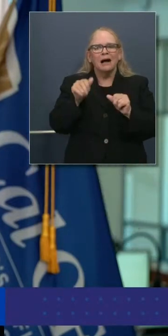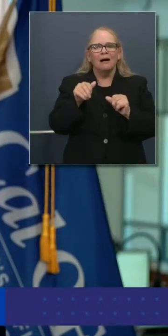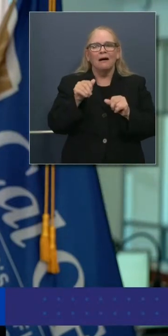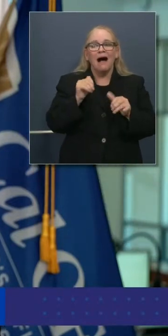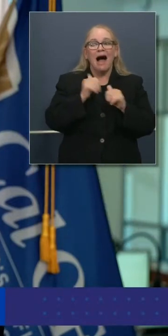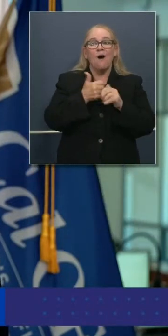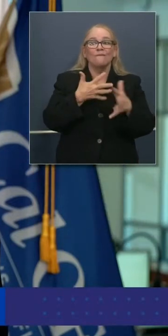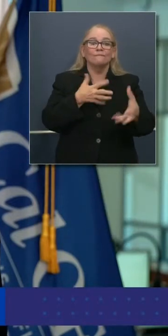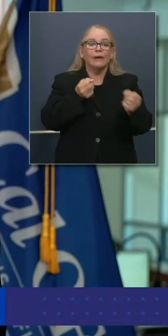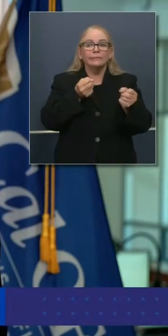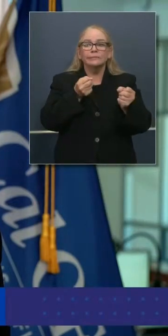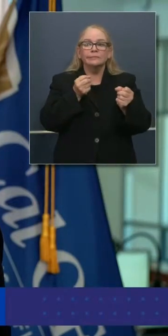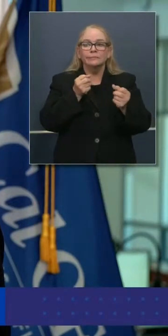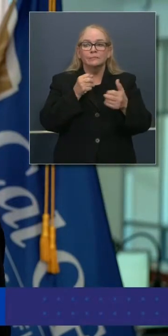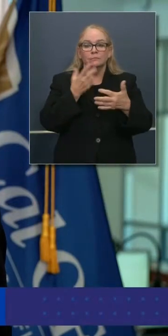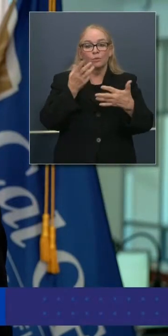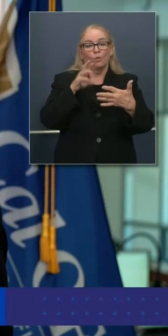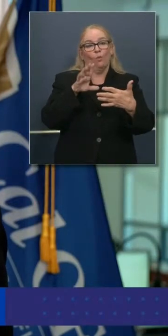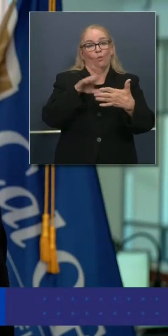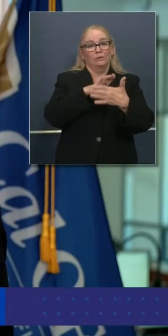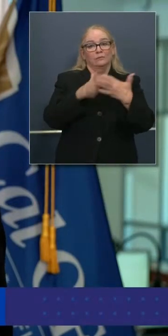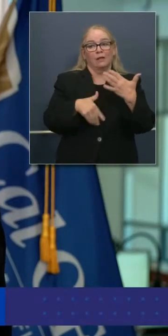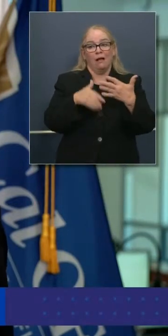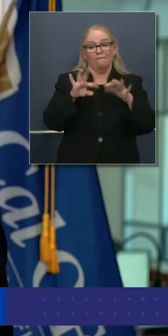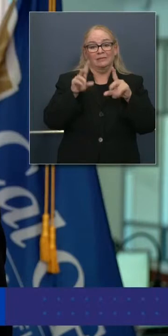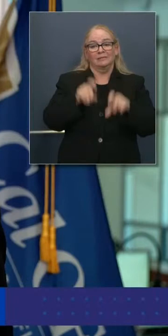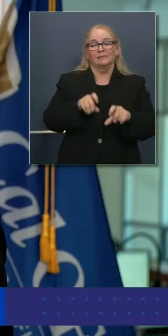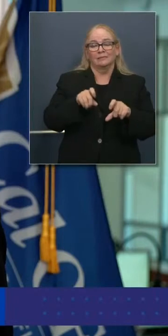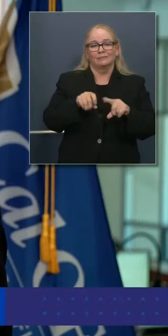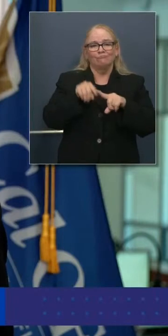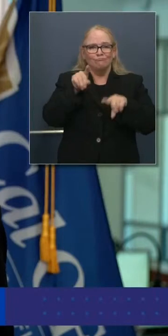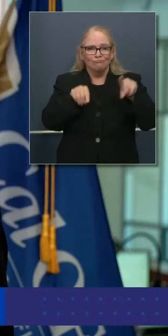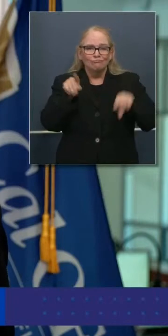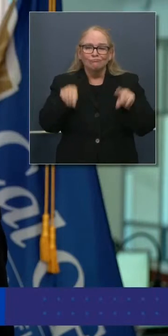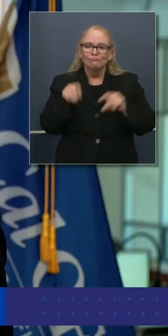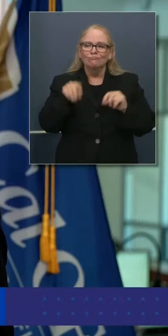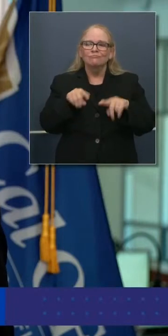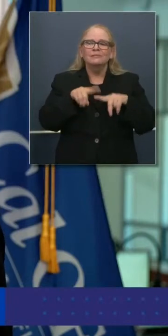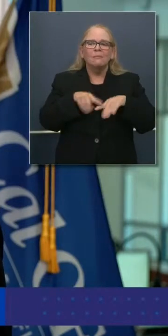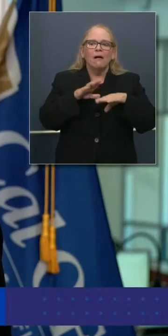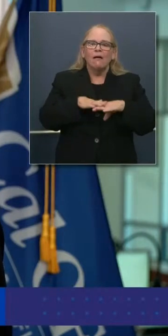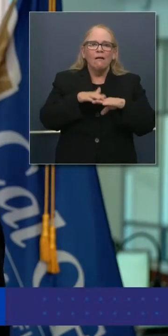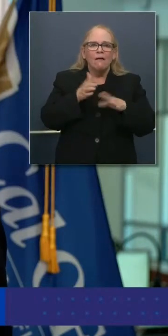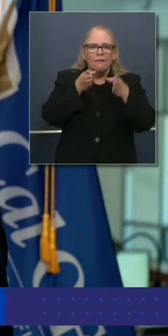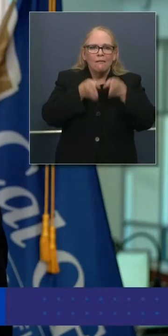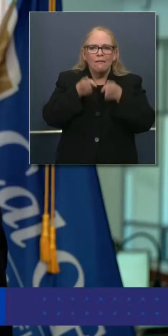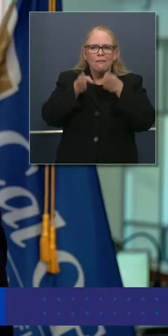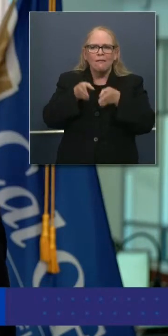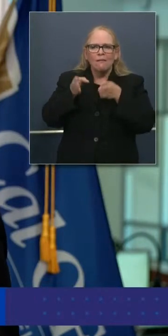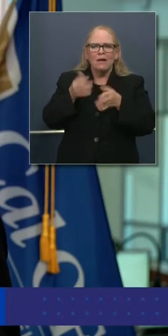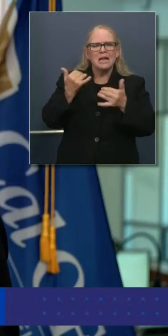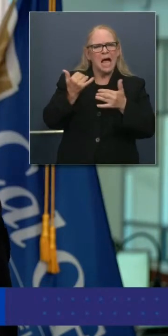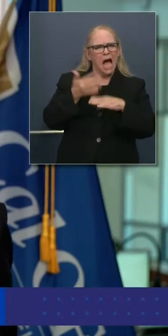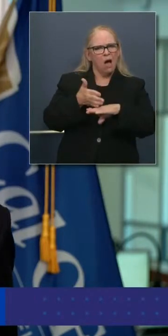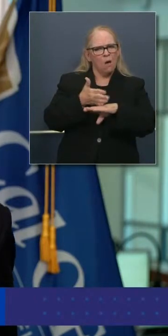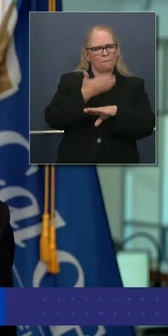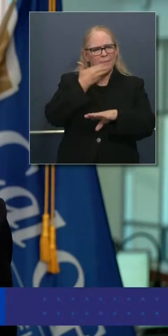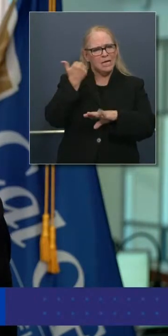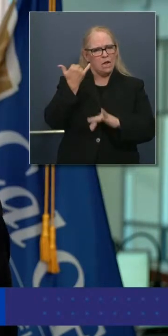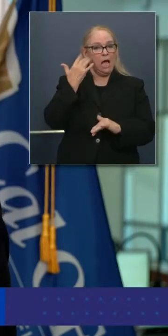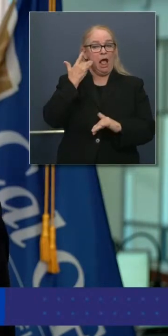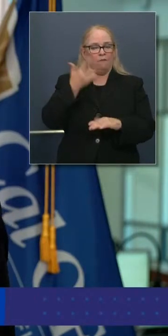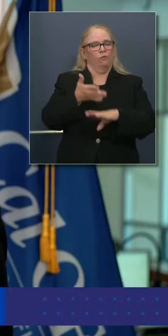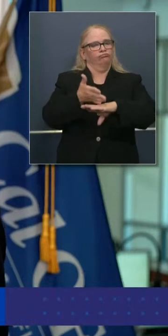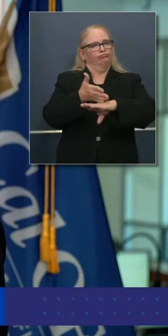ongoing conversations with local labs here in California whose turnaround time has been quite good. throughout